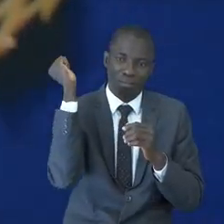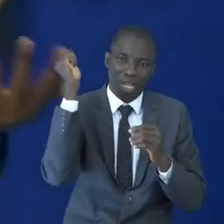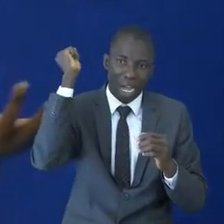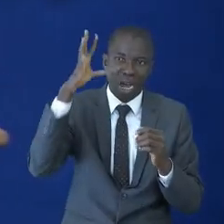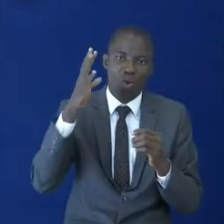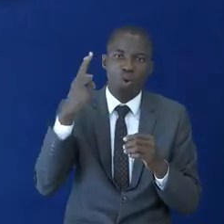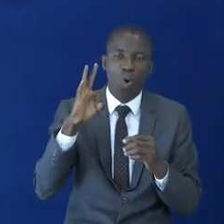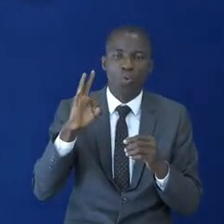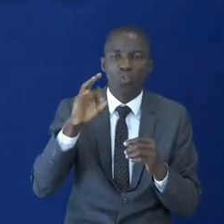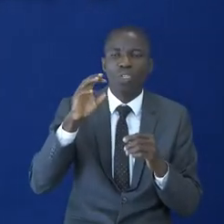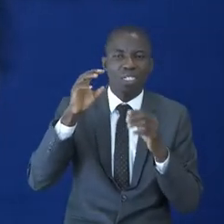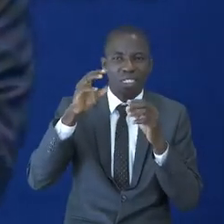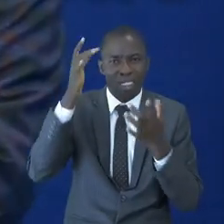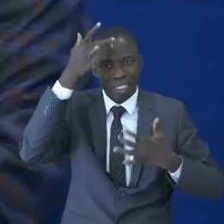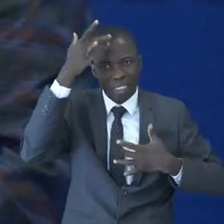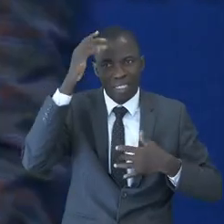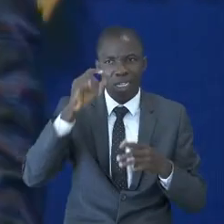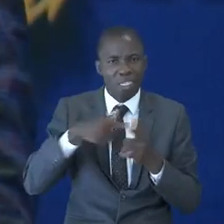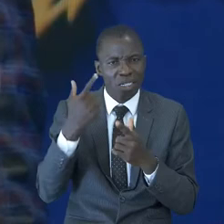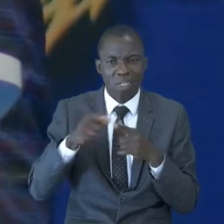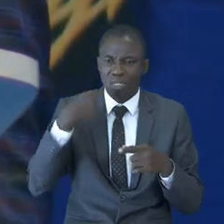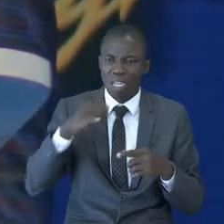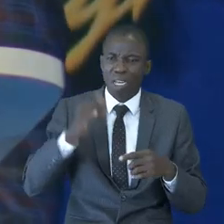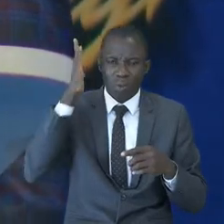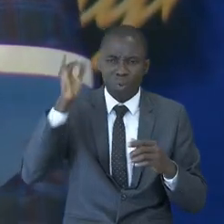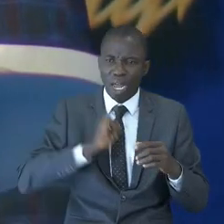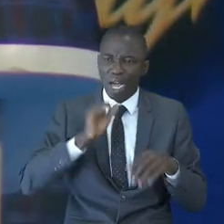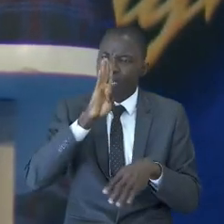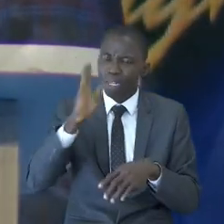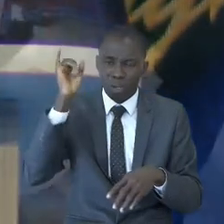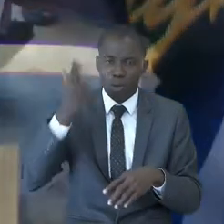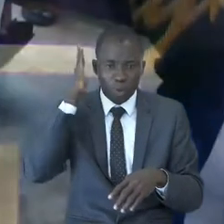you say, am I going to be working for sickness?